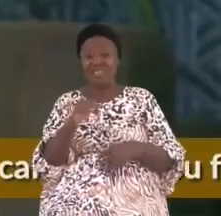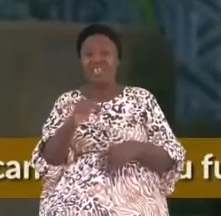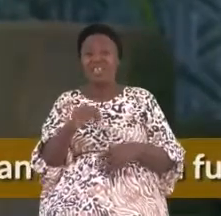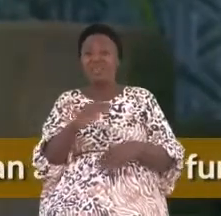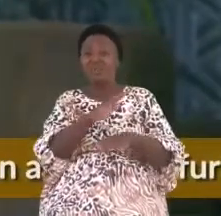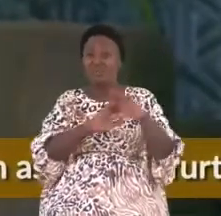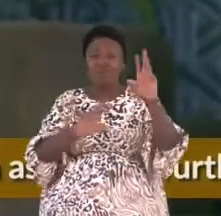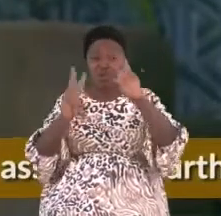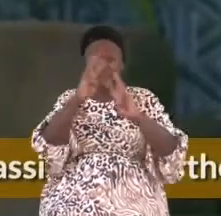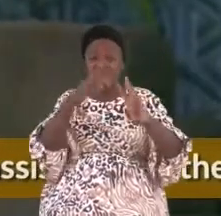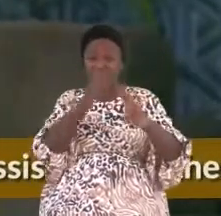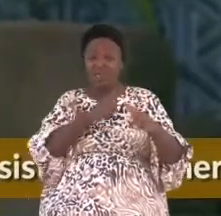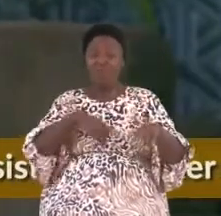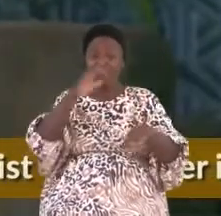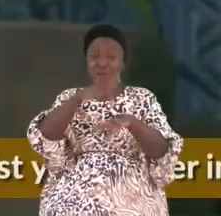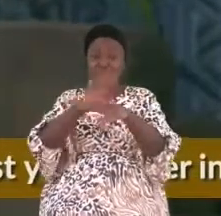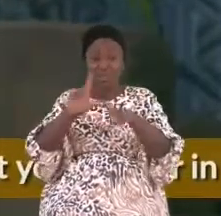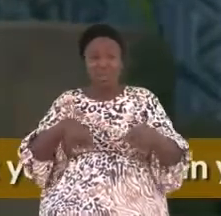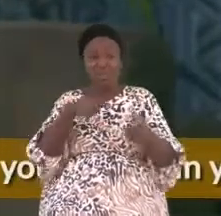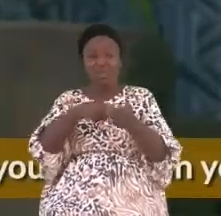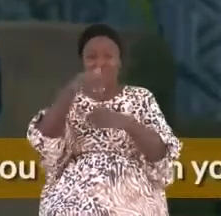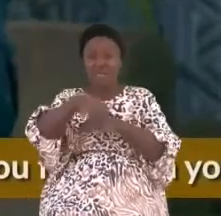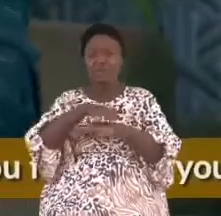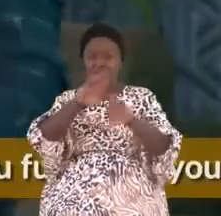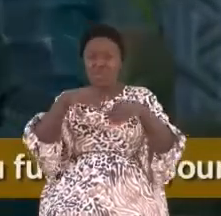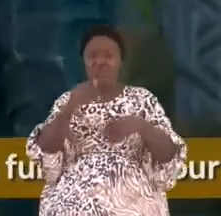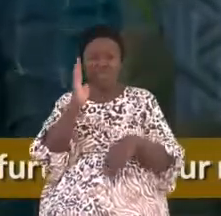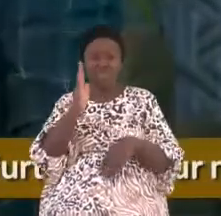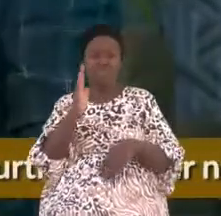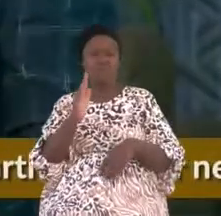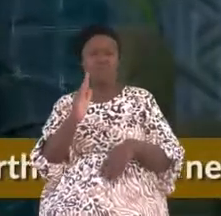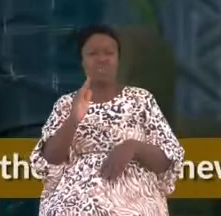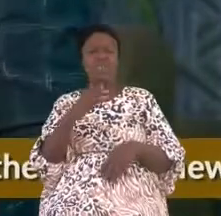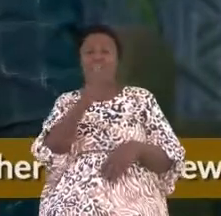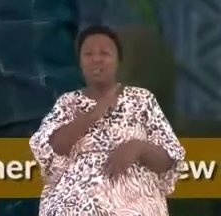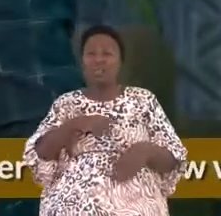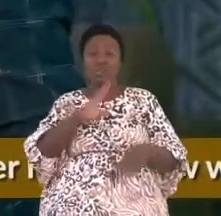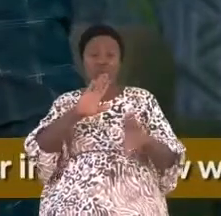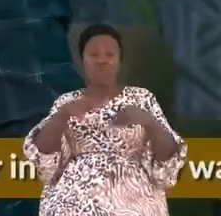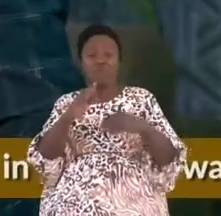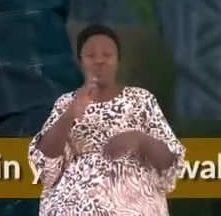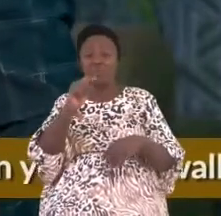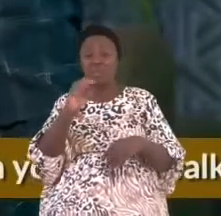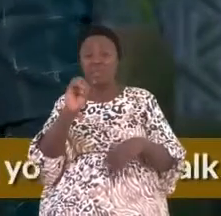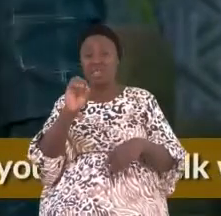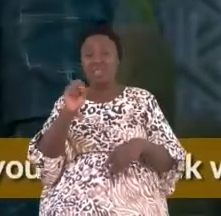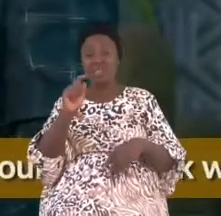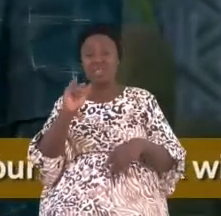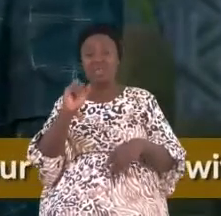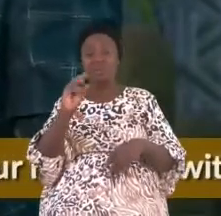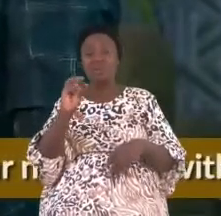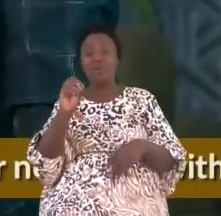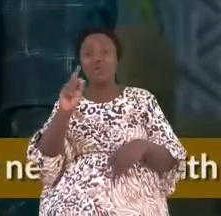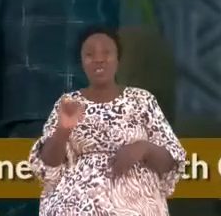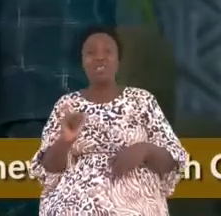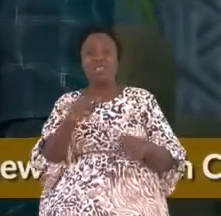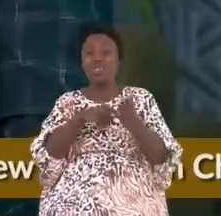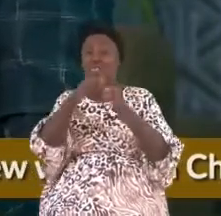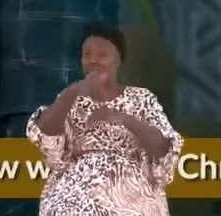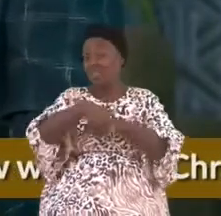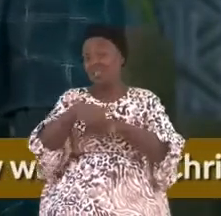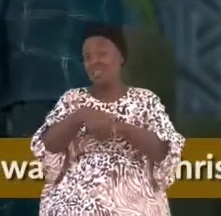supernatural is coming it's coming tonight it's coming to you you are going to receive it so be